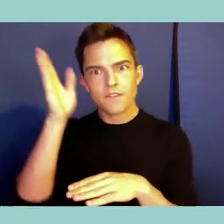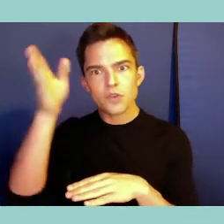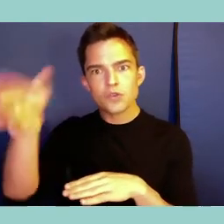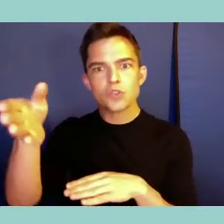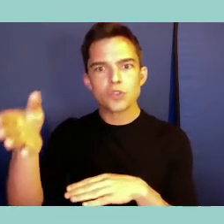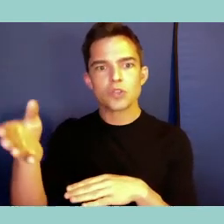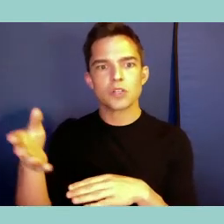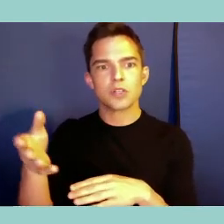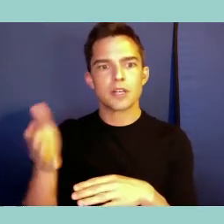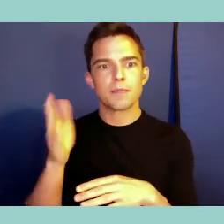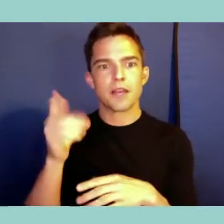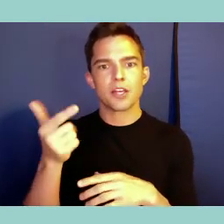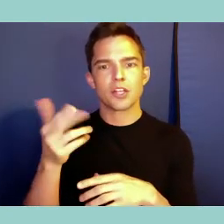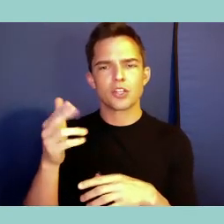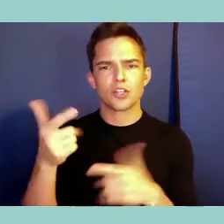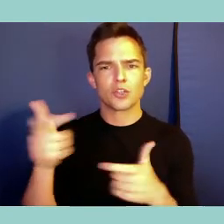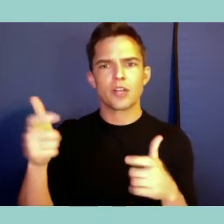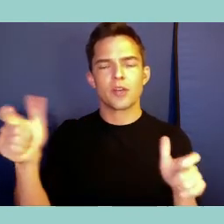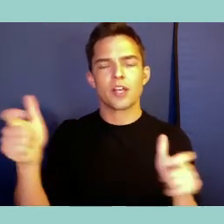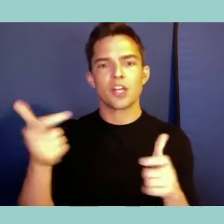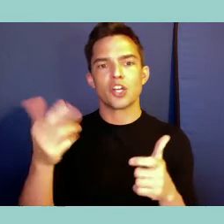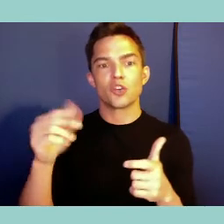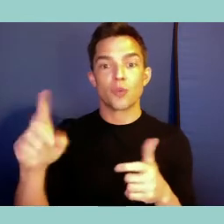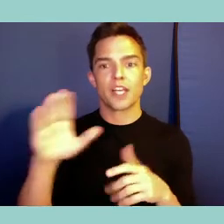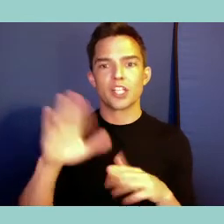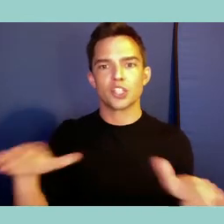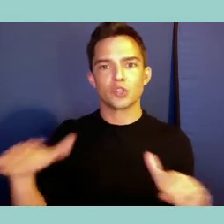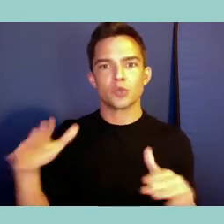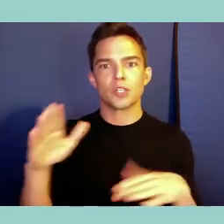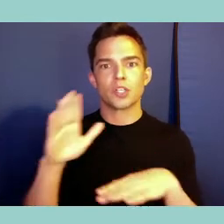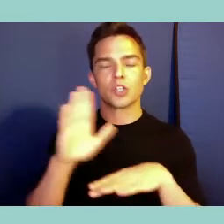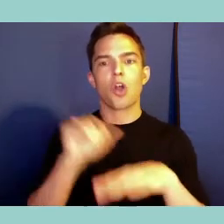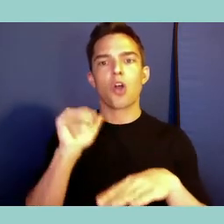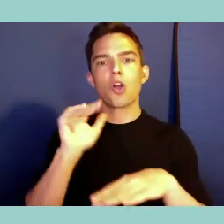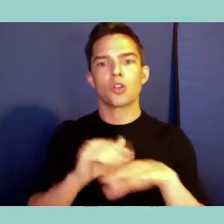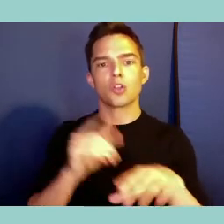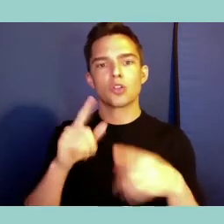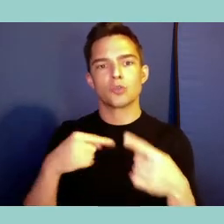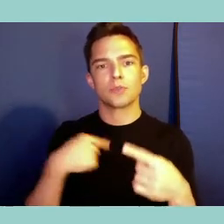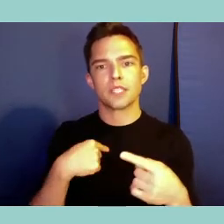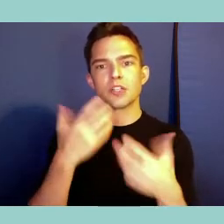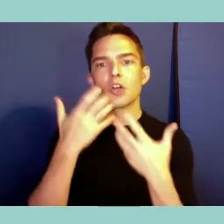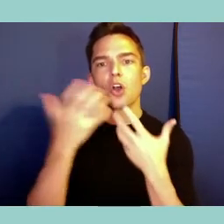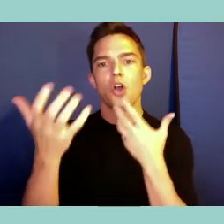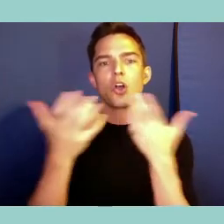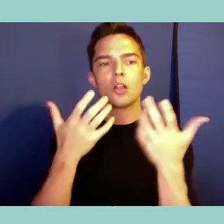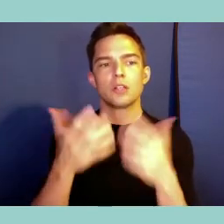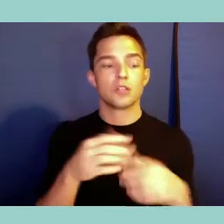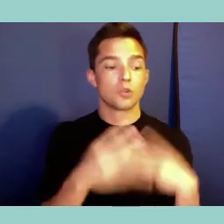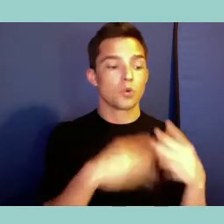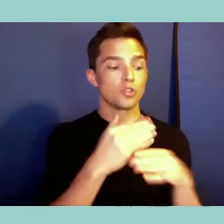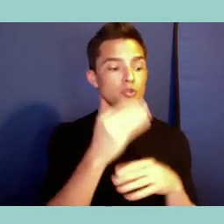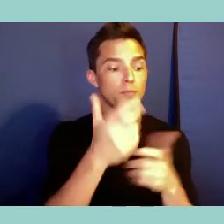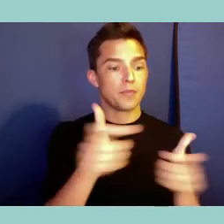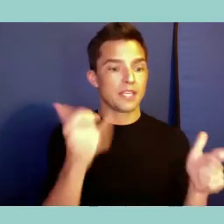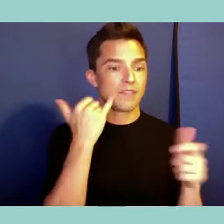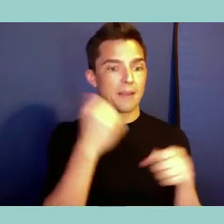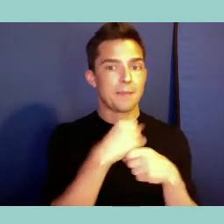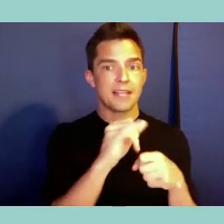My great-great-grandchildren call to me. The world is too big when I make it too